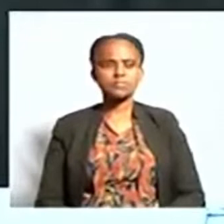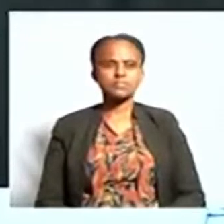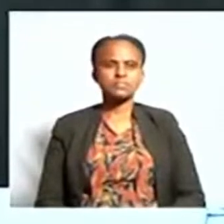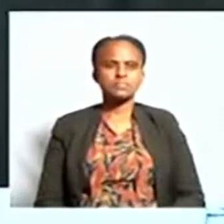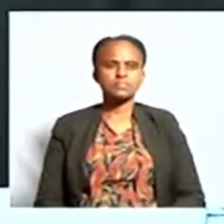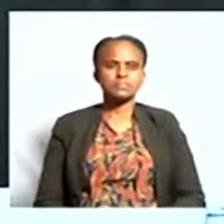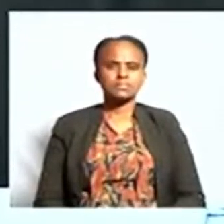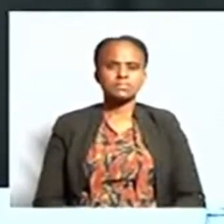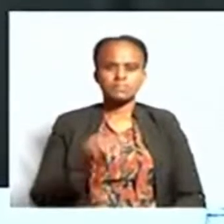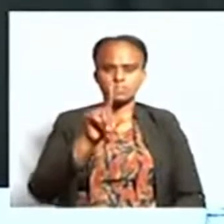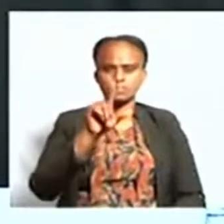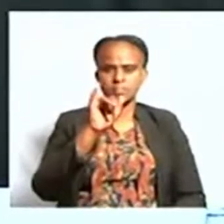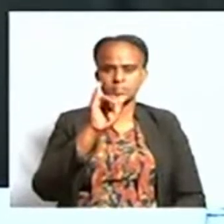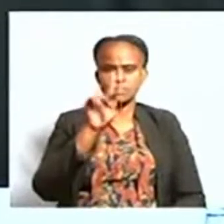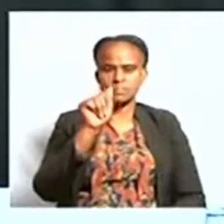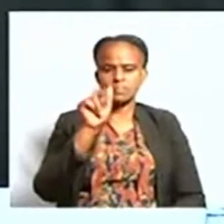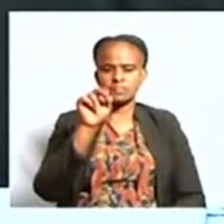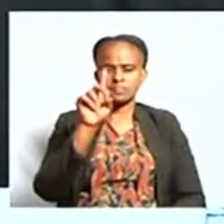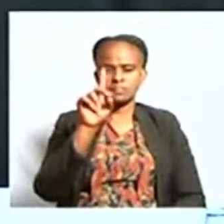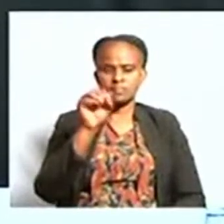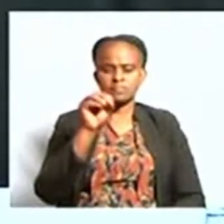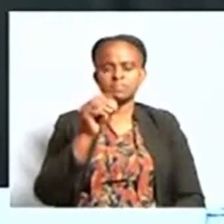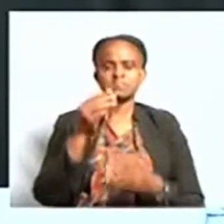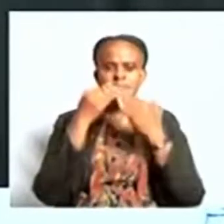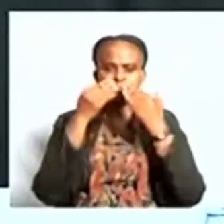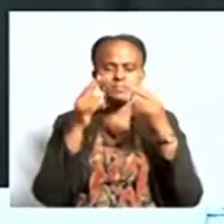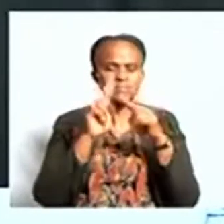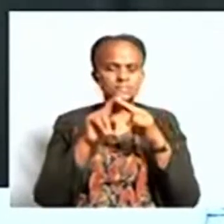Honorable Likando. Thank you, Chair. Chair,